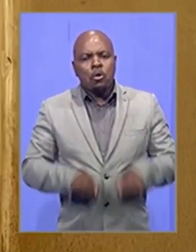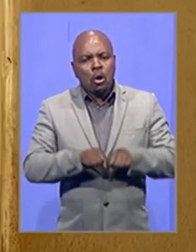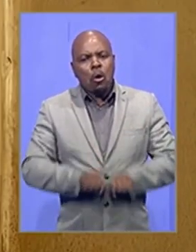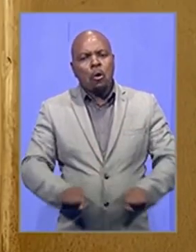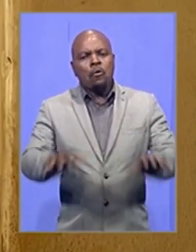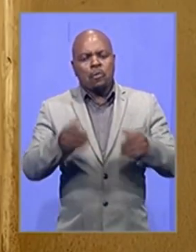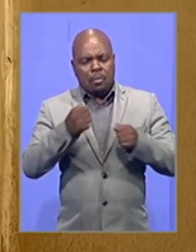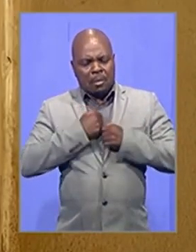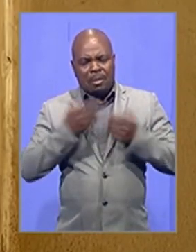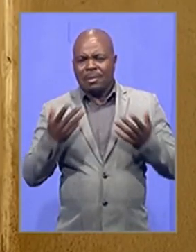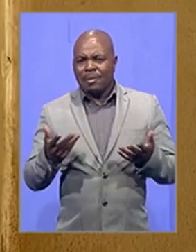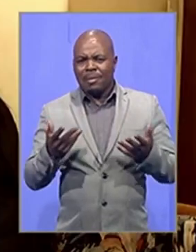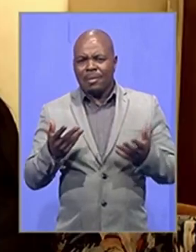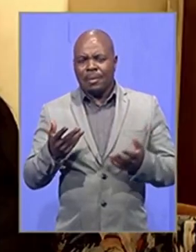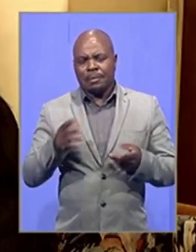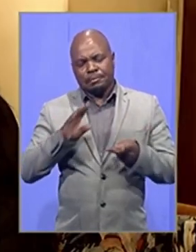buruge